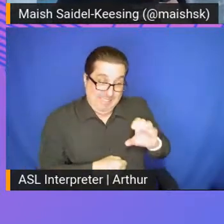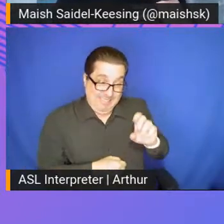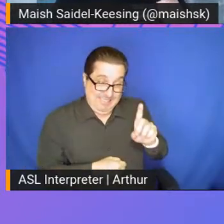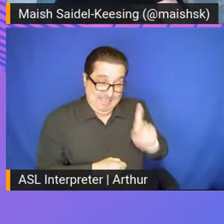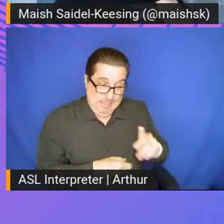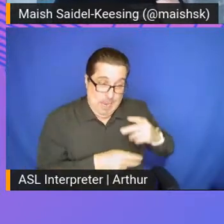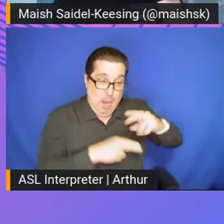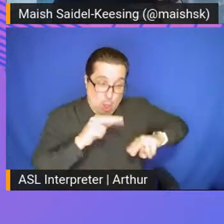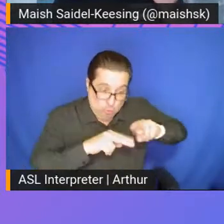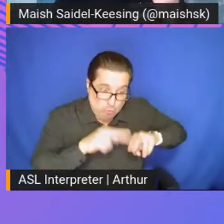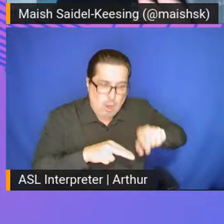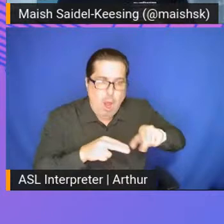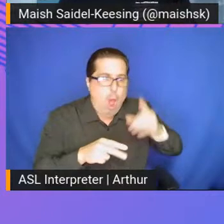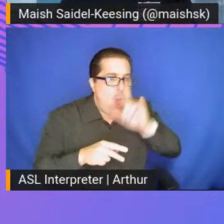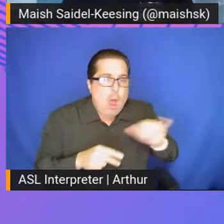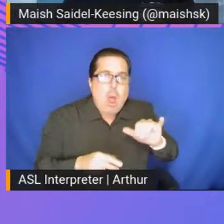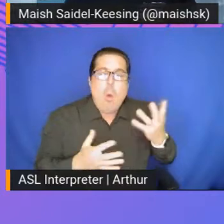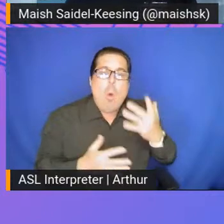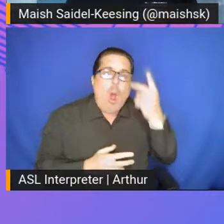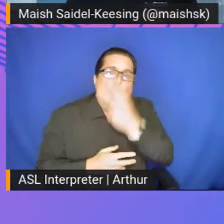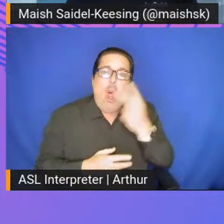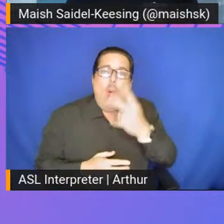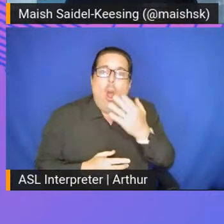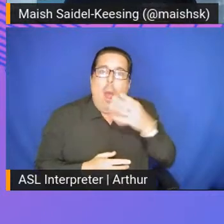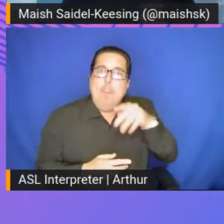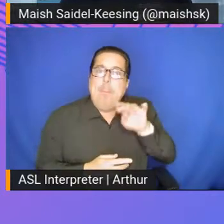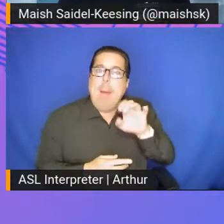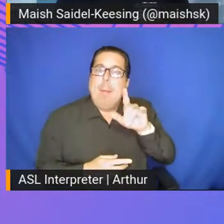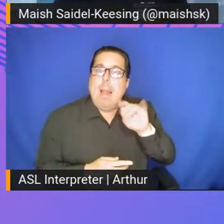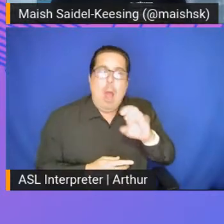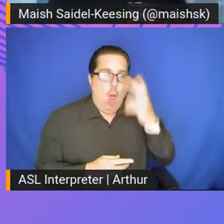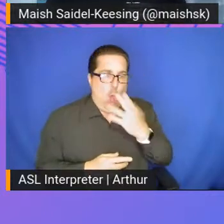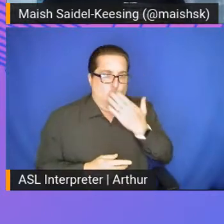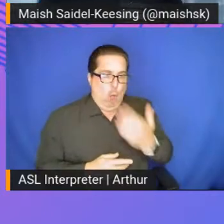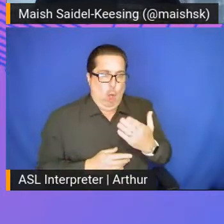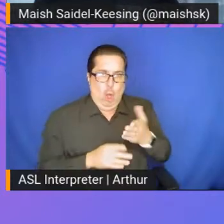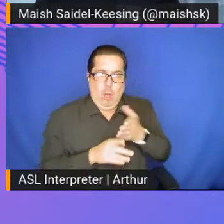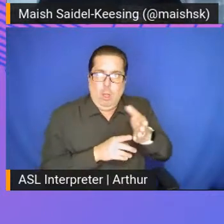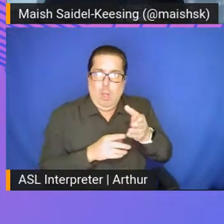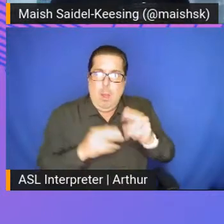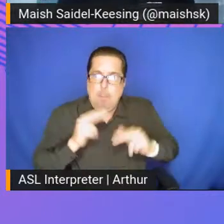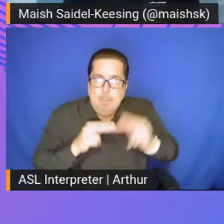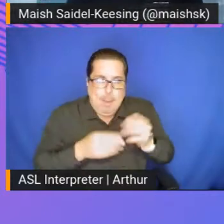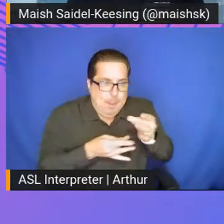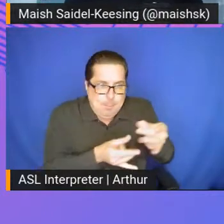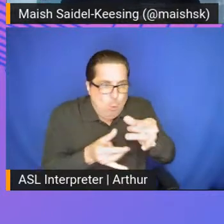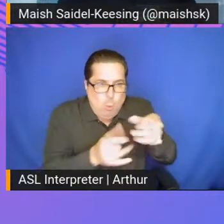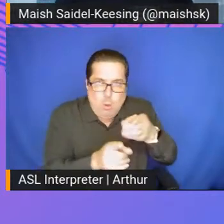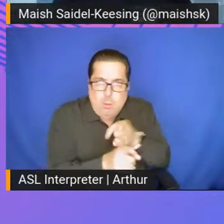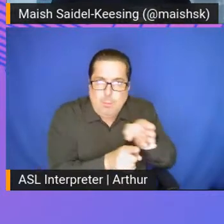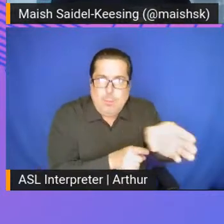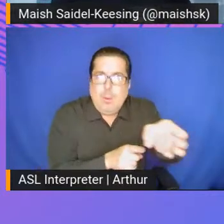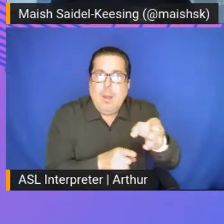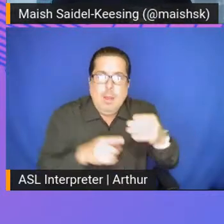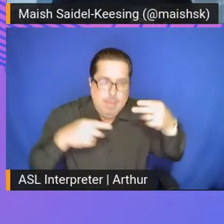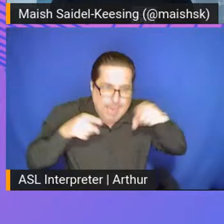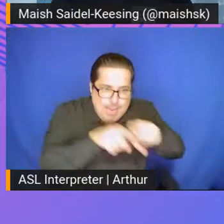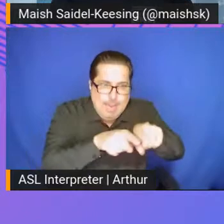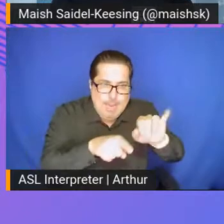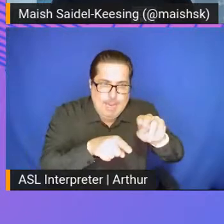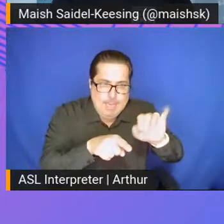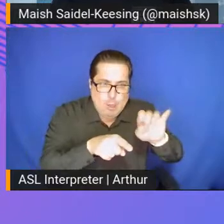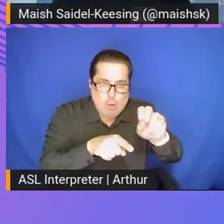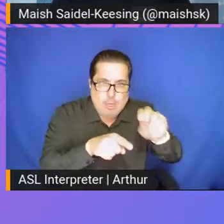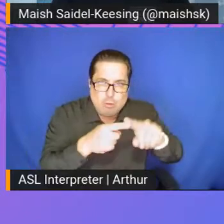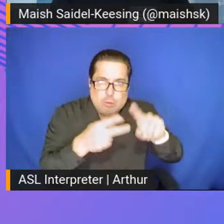good pipeline looks like that manages the build, the integration stage, the staging stage,